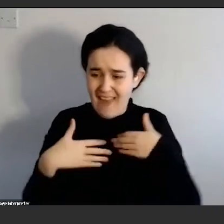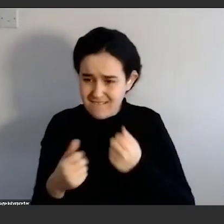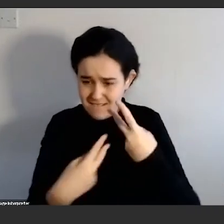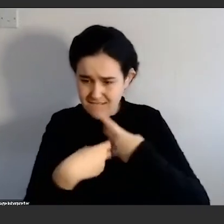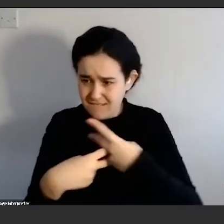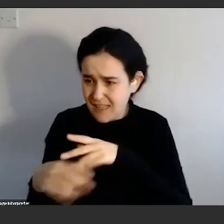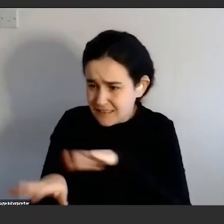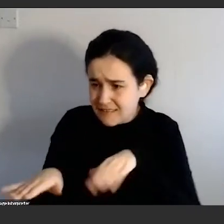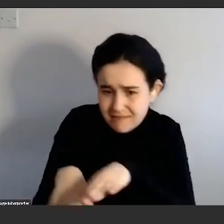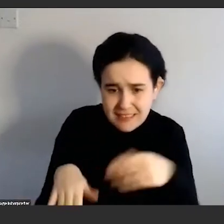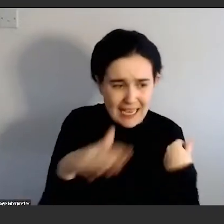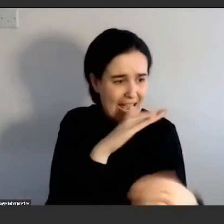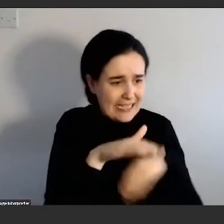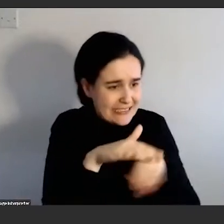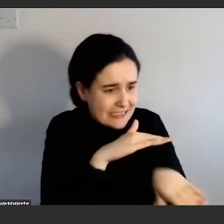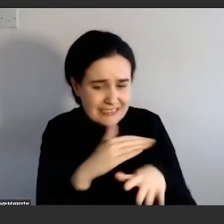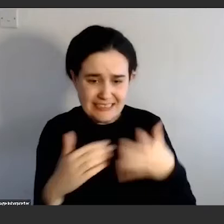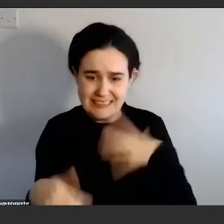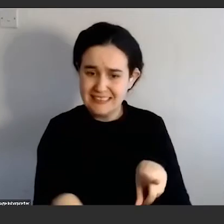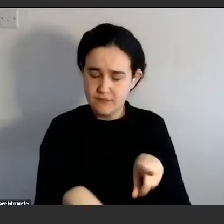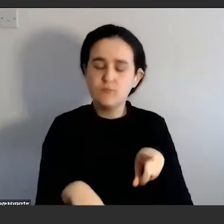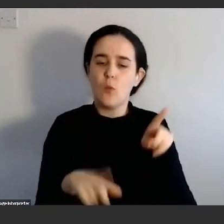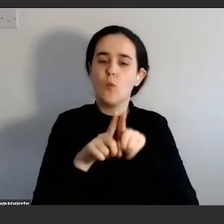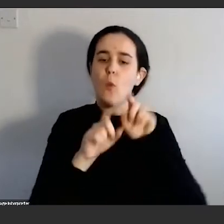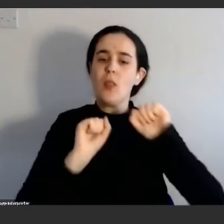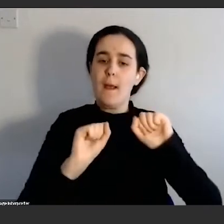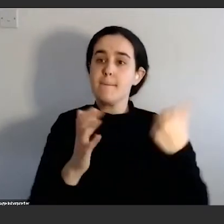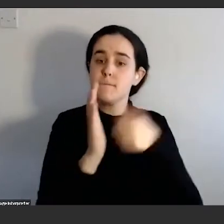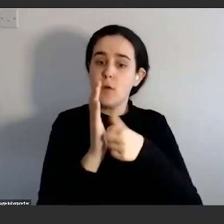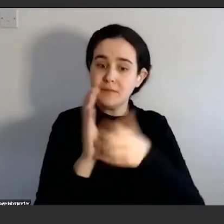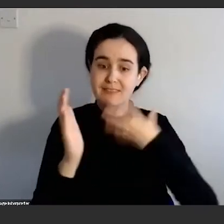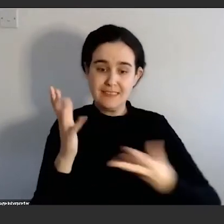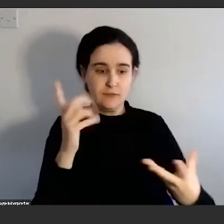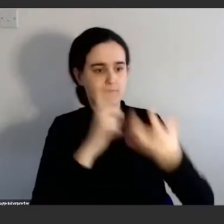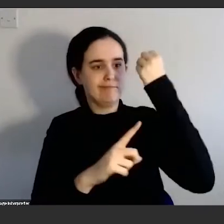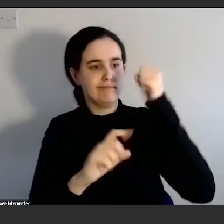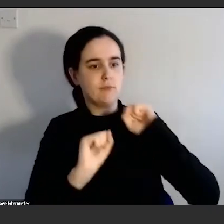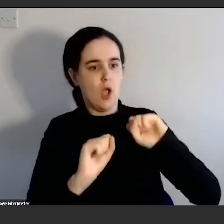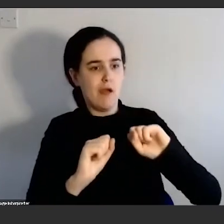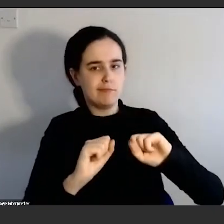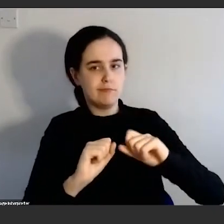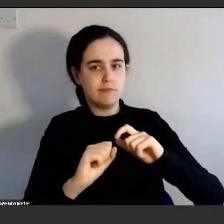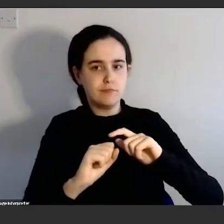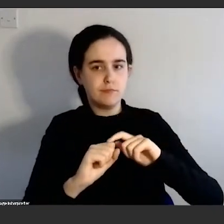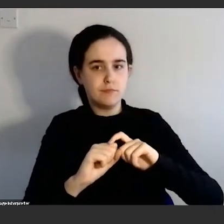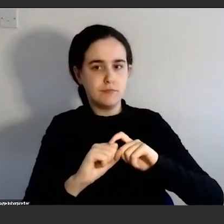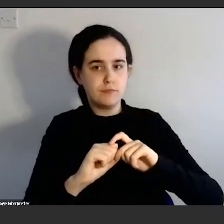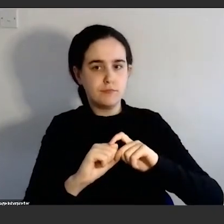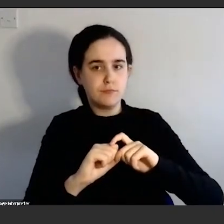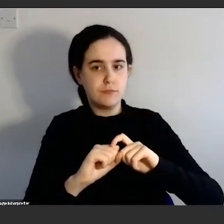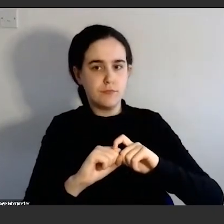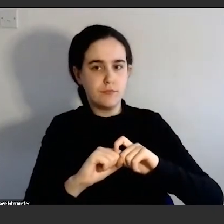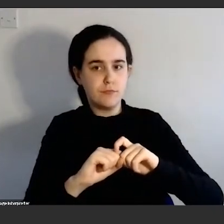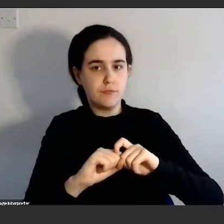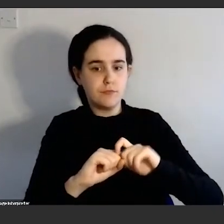bifida, which is really about survival, or treatment for clubfoot, that's talipes, or hip replacements if they're older,